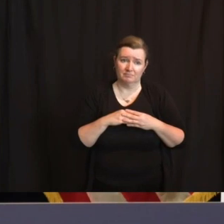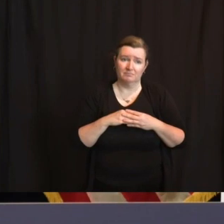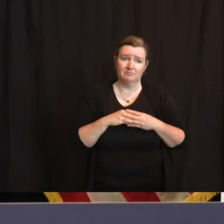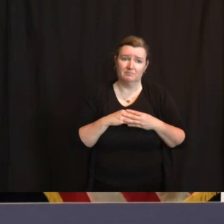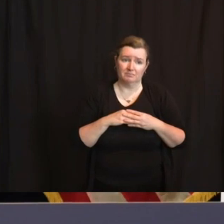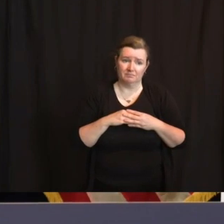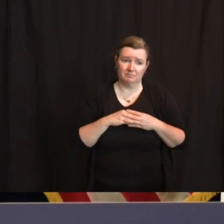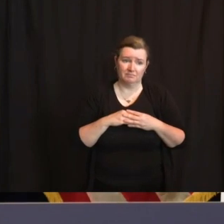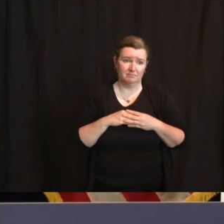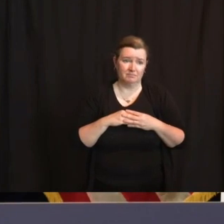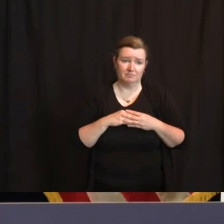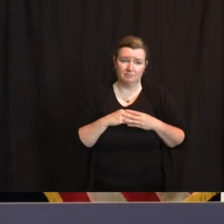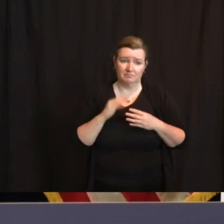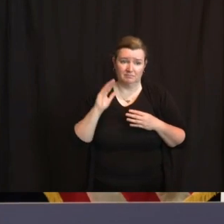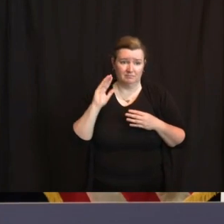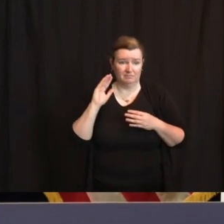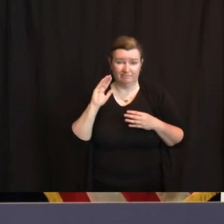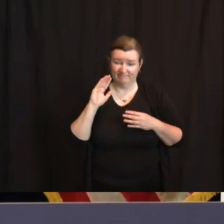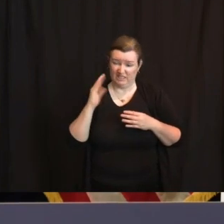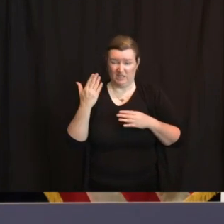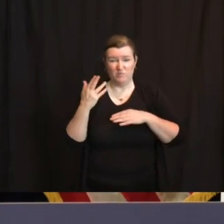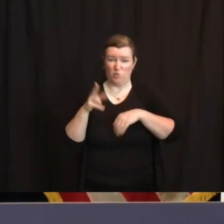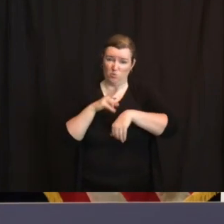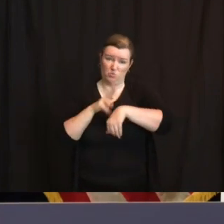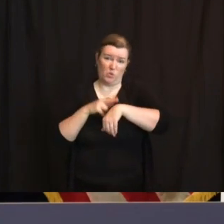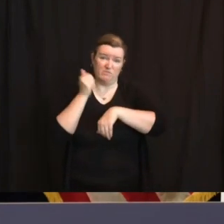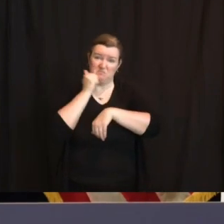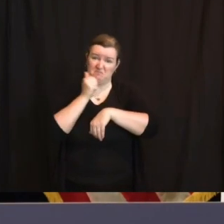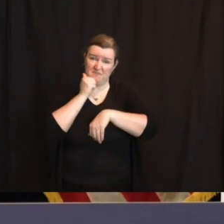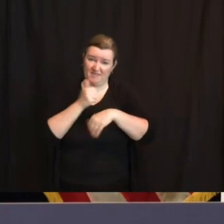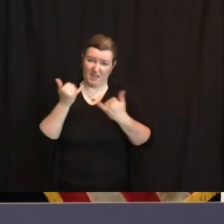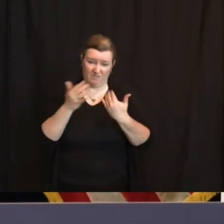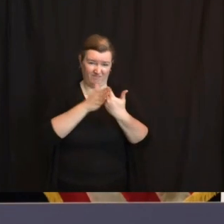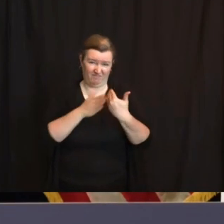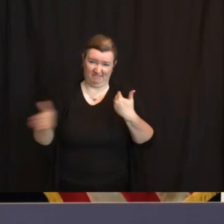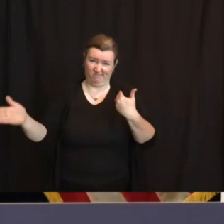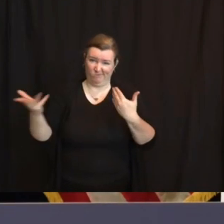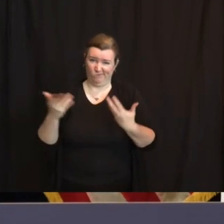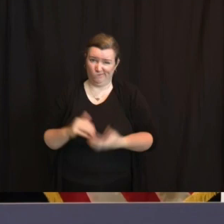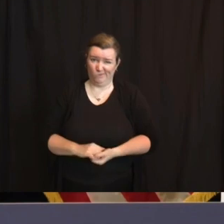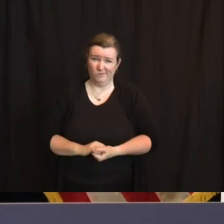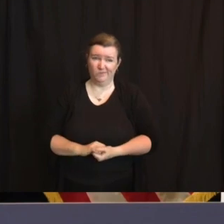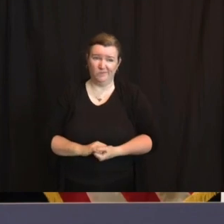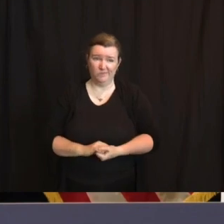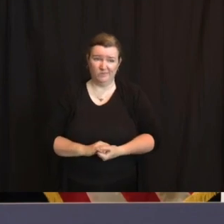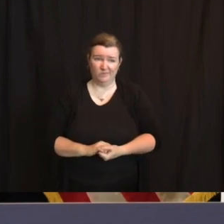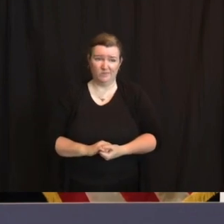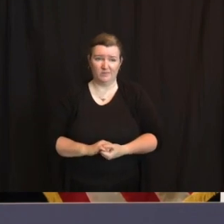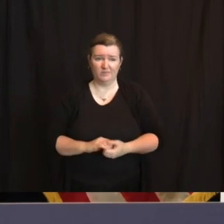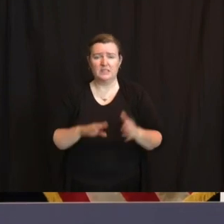norm. Developmental disability homes, Judy.